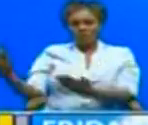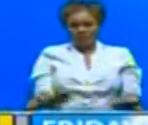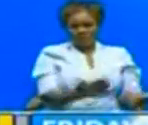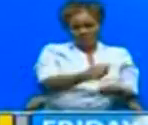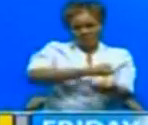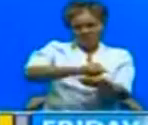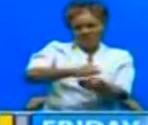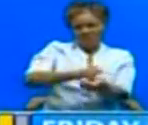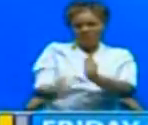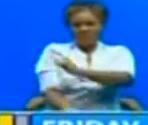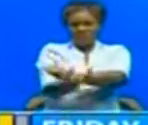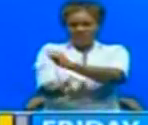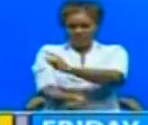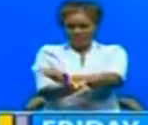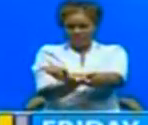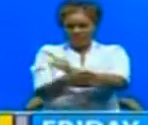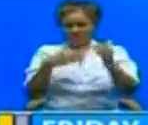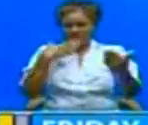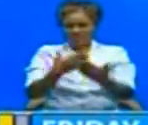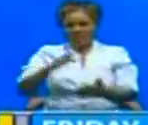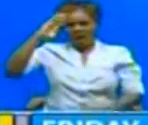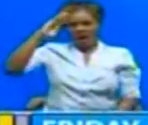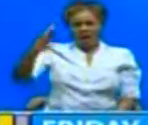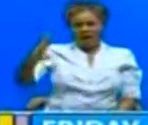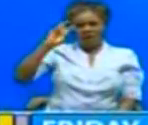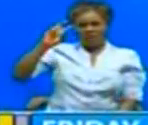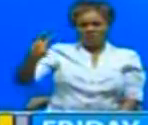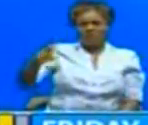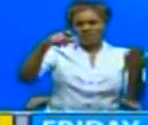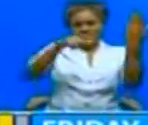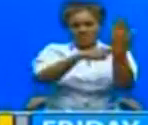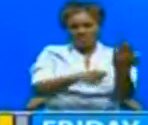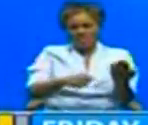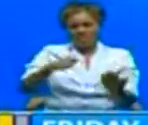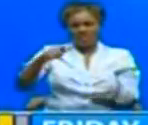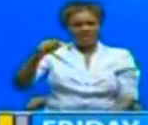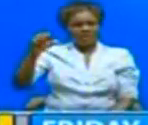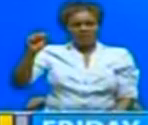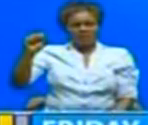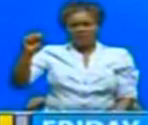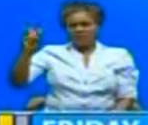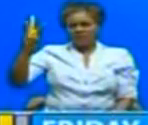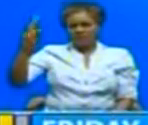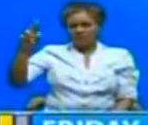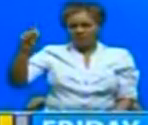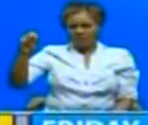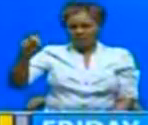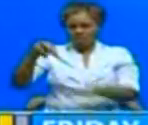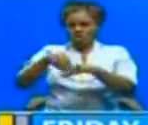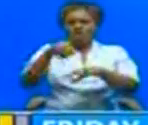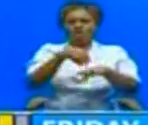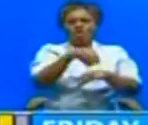Friday Briefing. Thank you. Hello, viewers. My name is Joseph Minor, a.k.a.